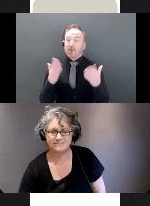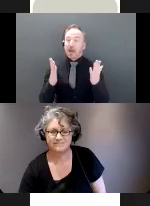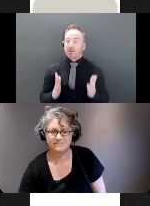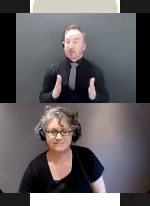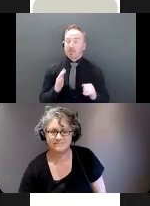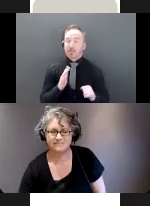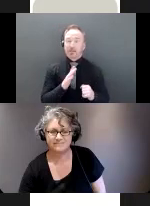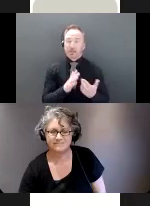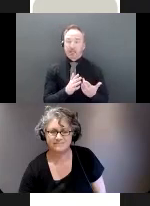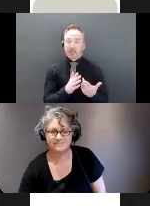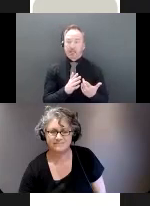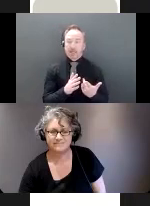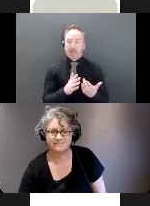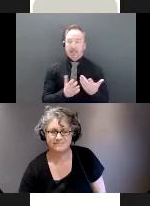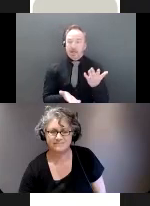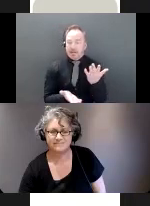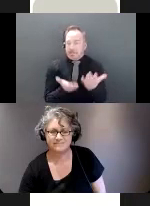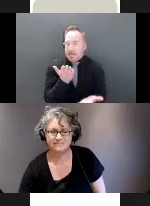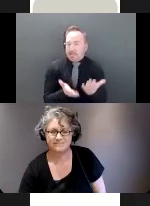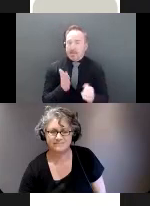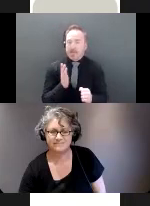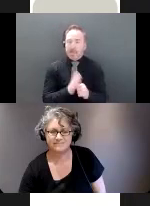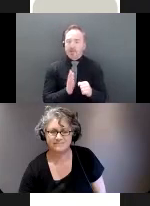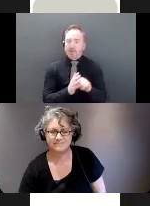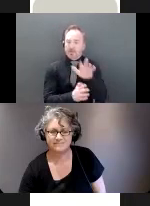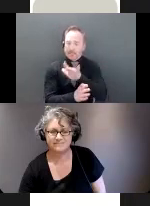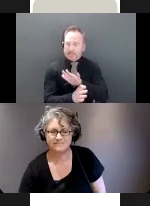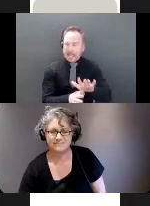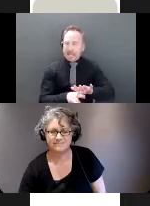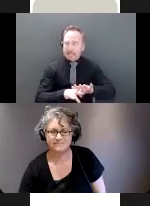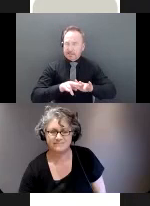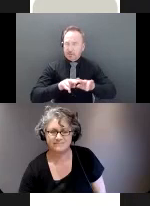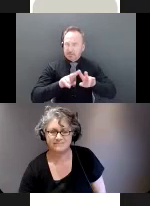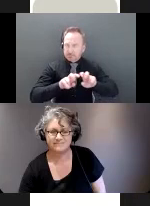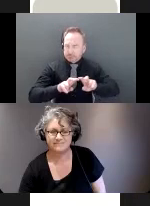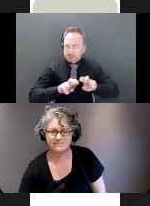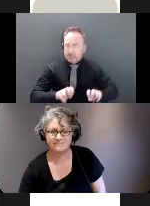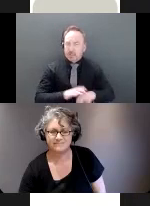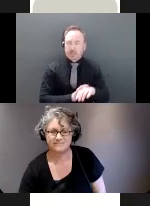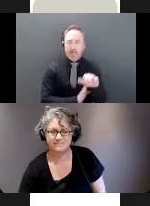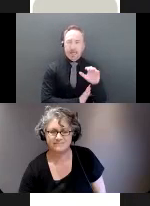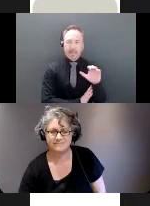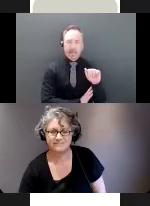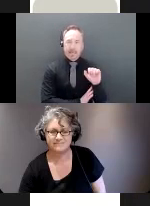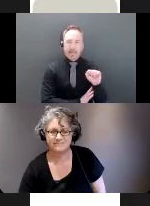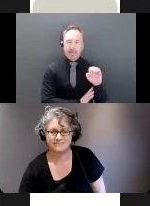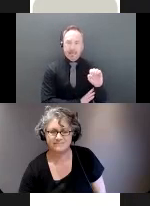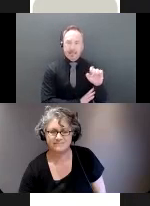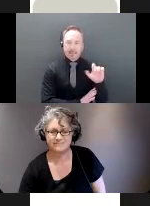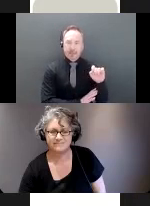assessing the way cases are assigned or caseloads are evaluated in their agency, and that a complex